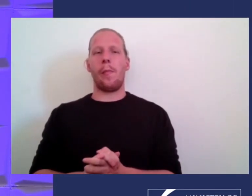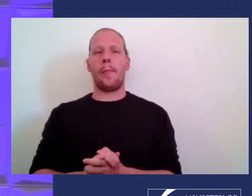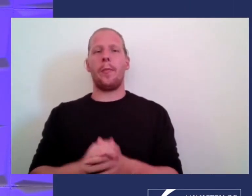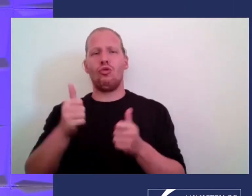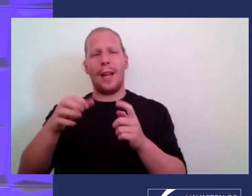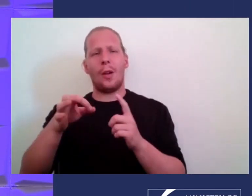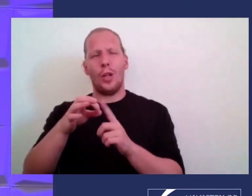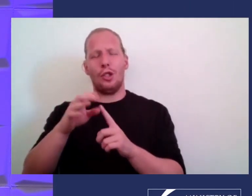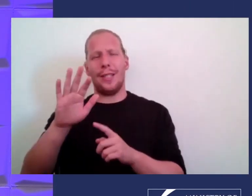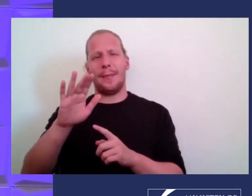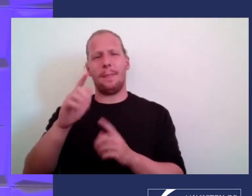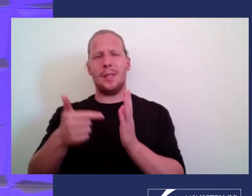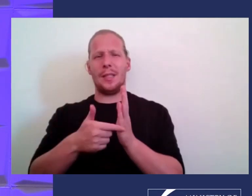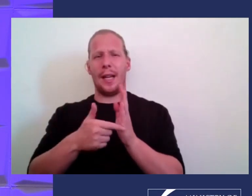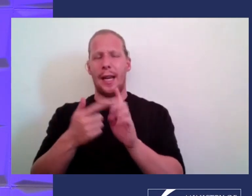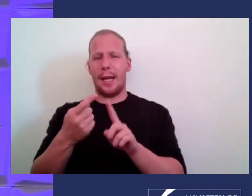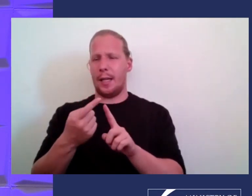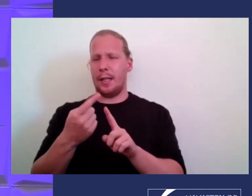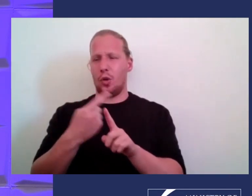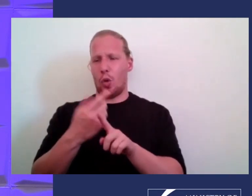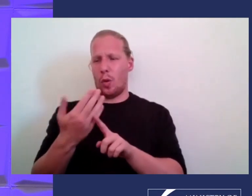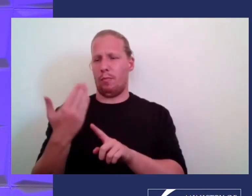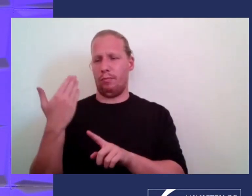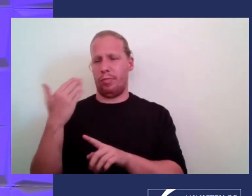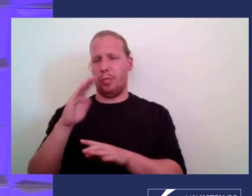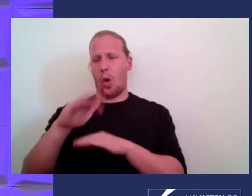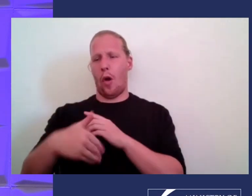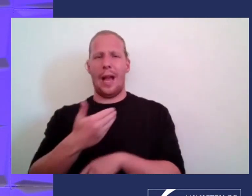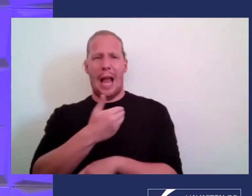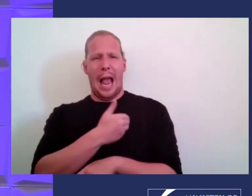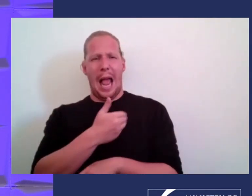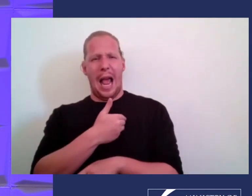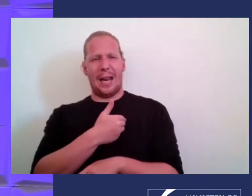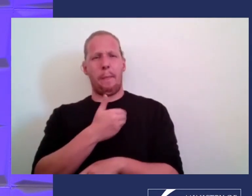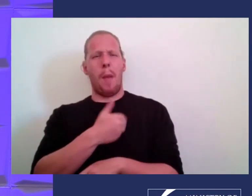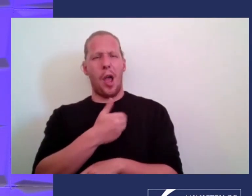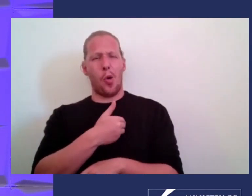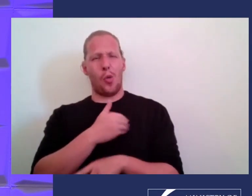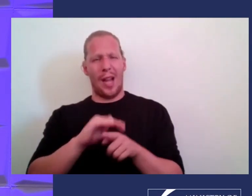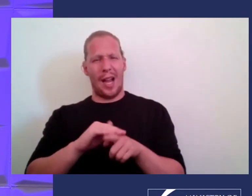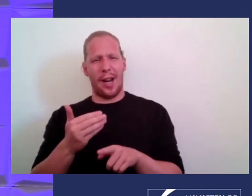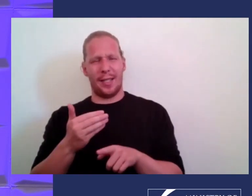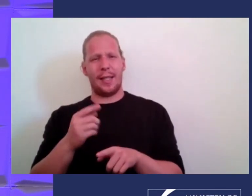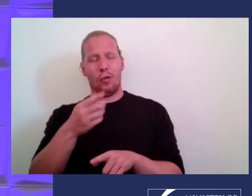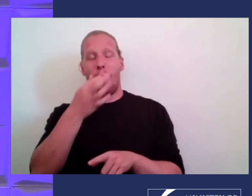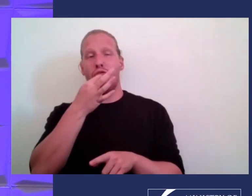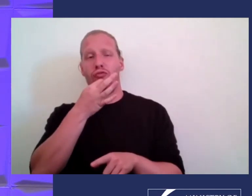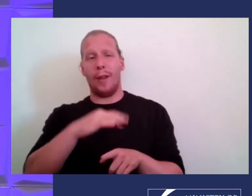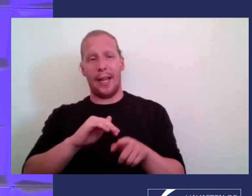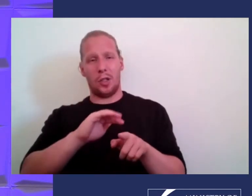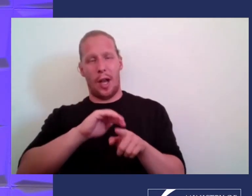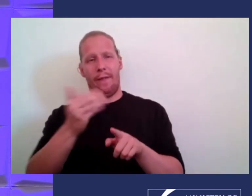spoke a little bit before about myocarditis and how it is a very rare side effect of the Pfizer